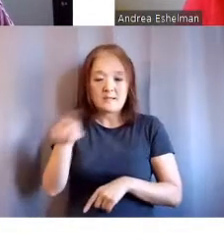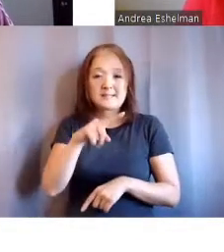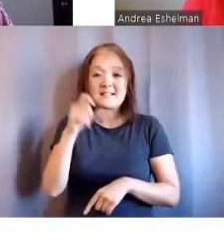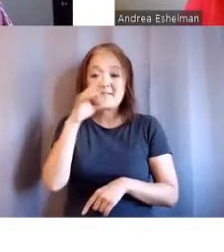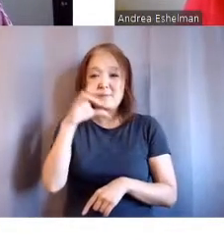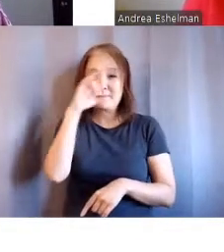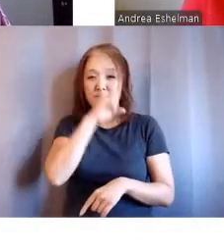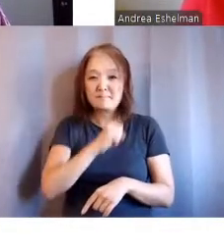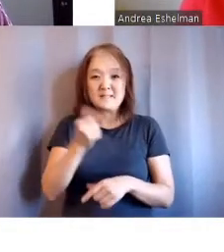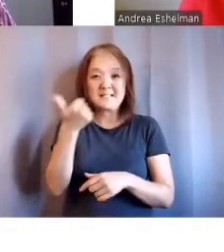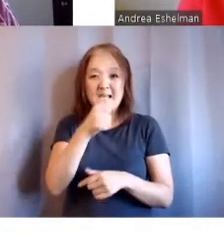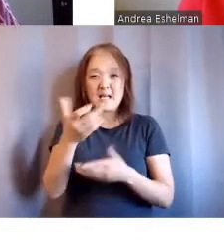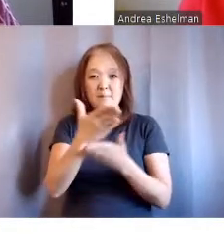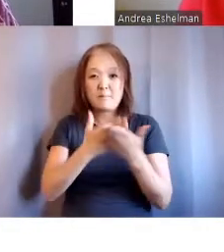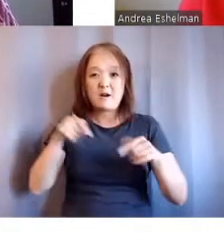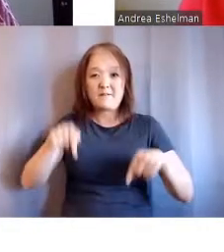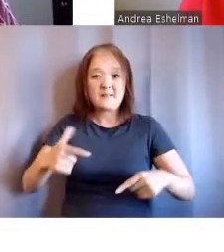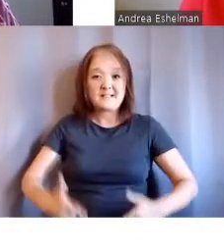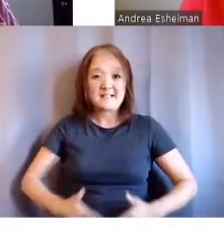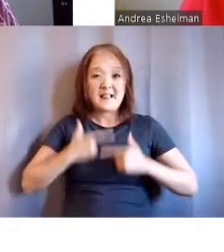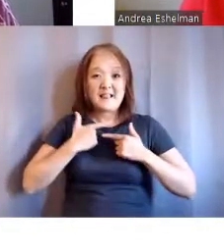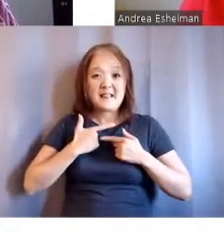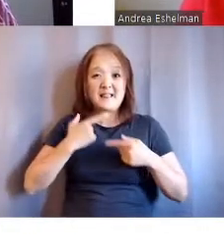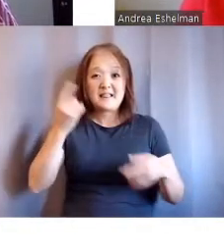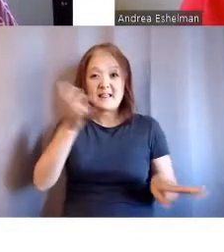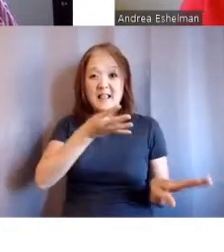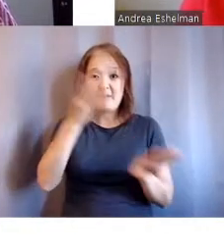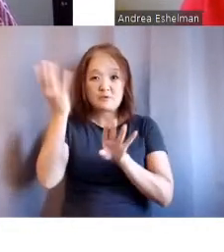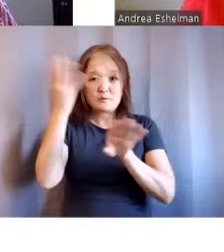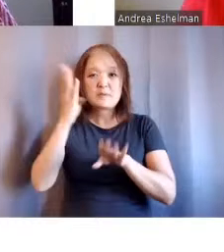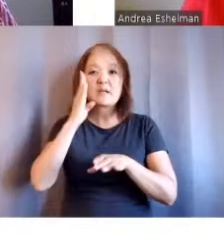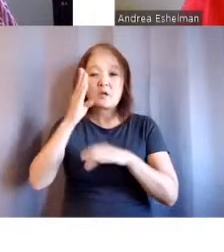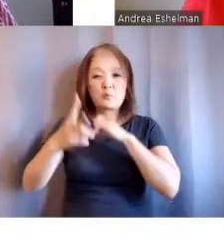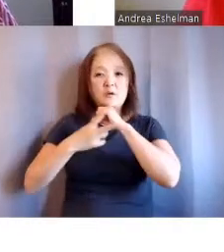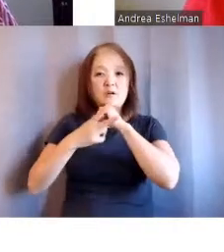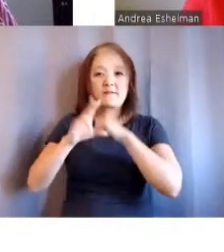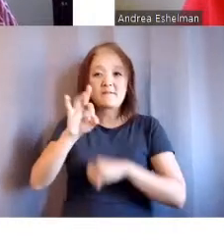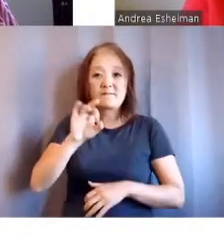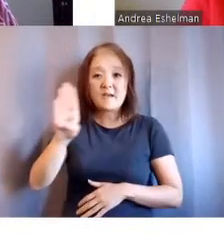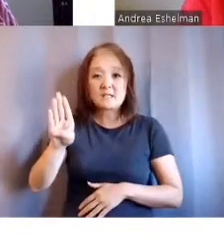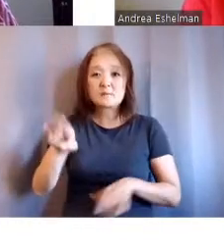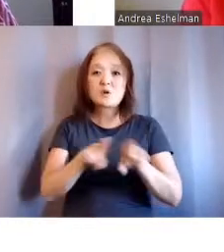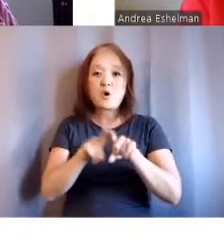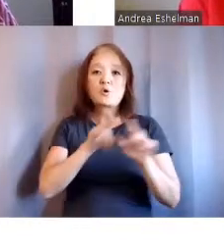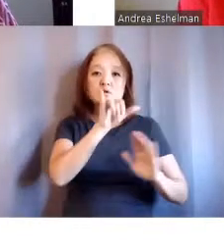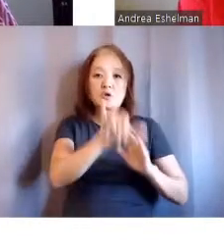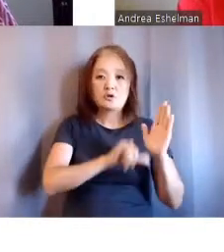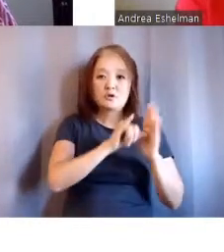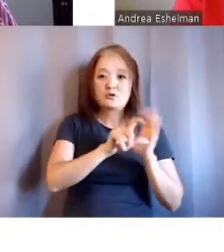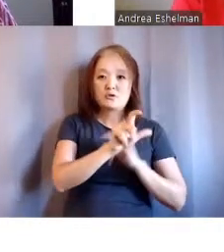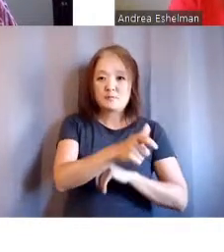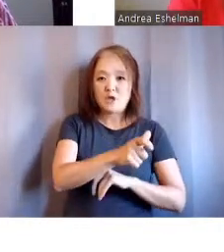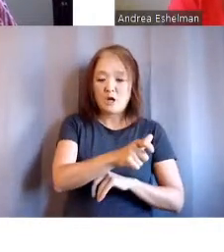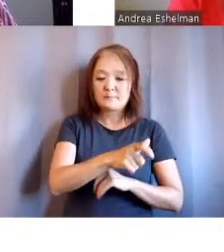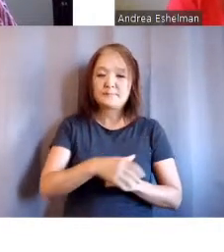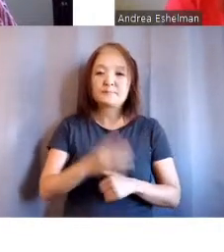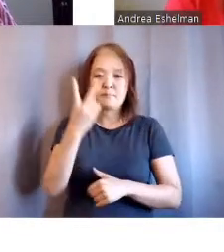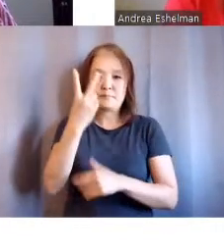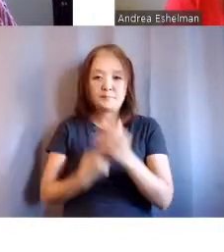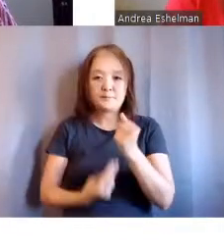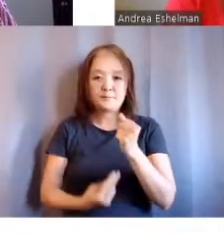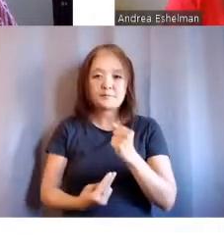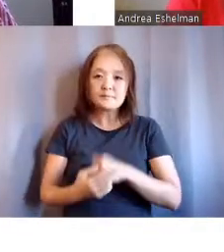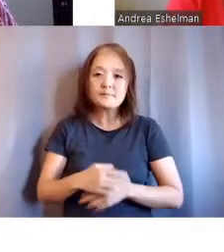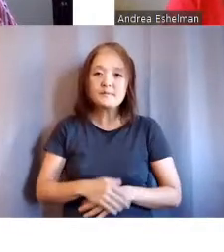any portion of this live stream, it will be archived here on Facebook as well as on our YouTube channel. And